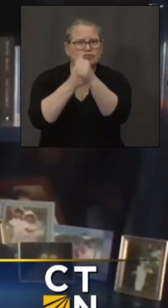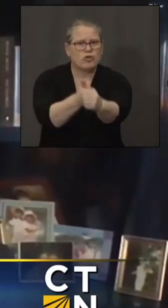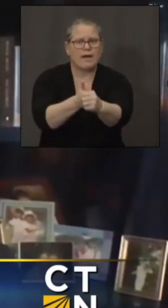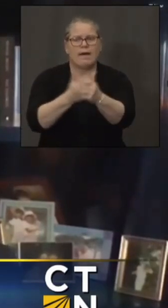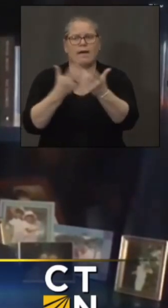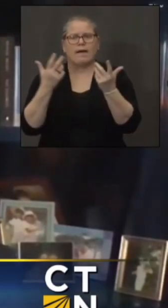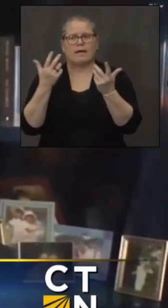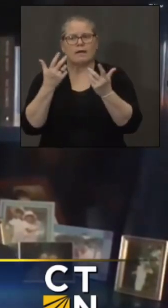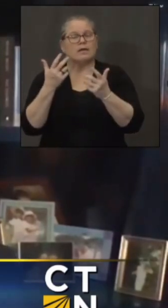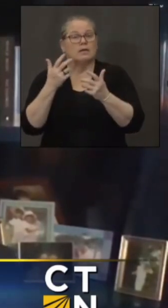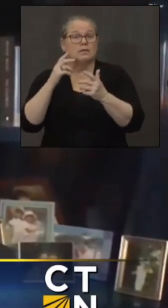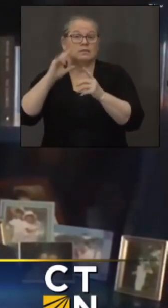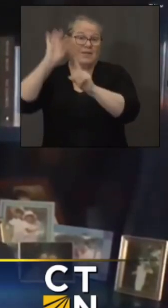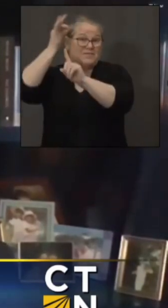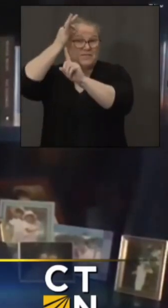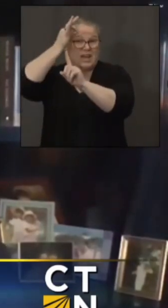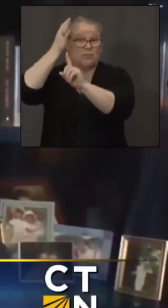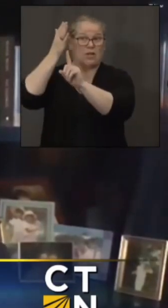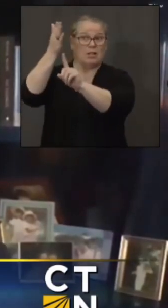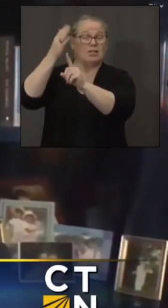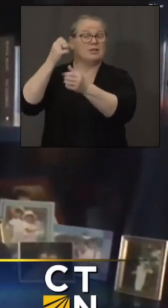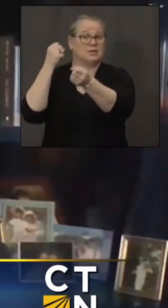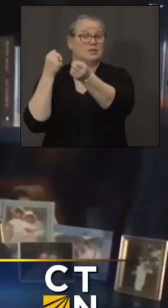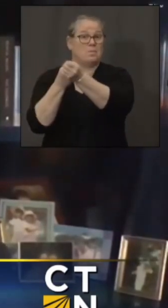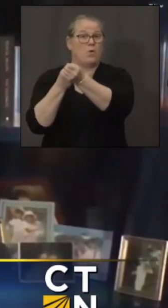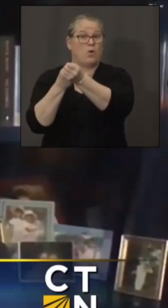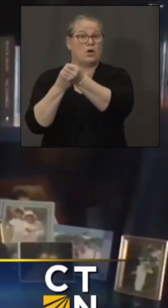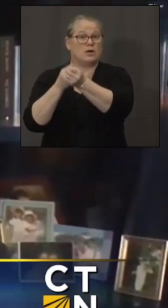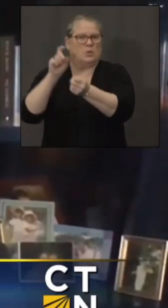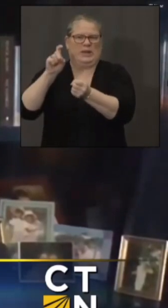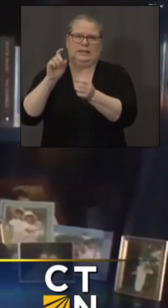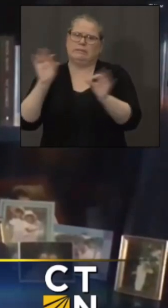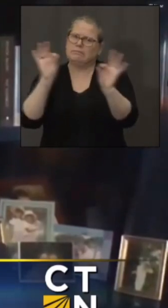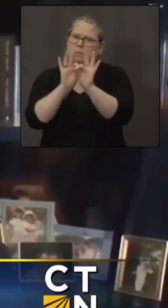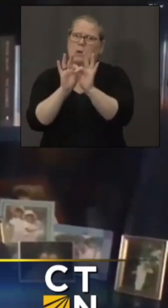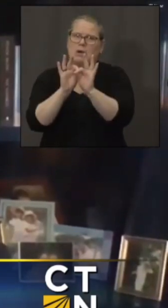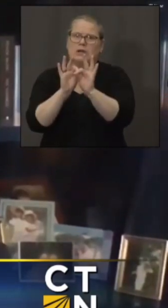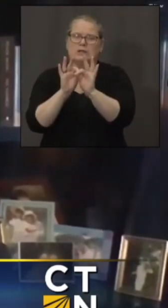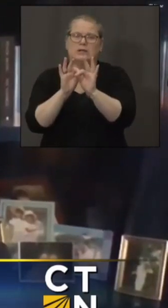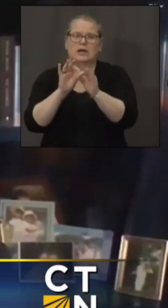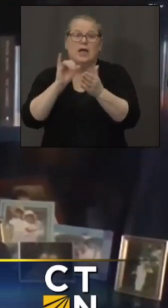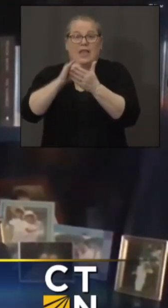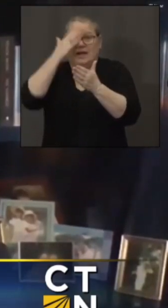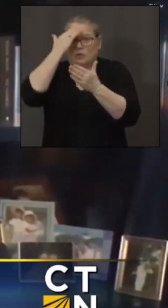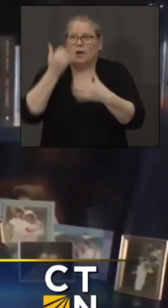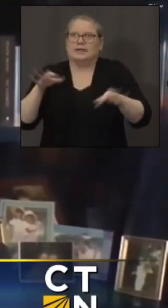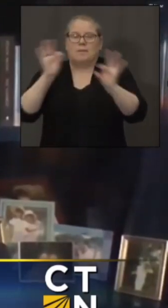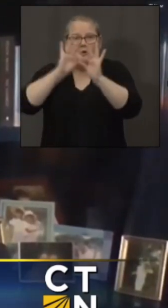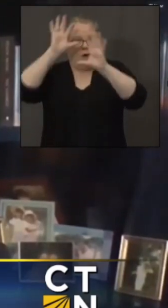from a federal continuum from the COVID task force is really important. That's why this transition is so